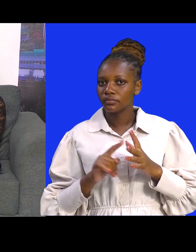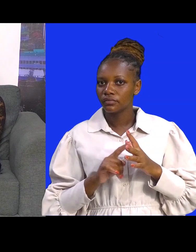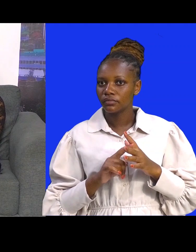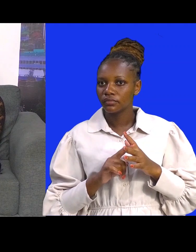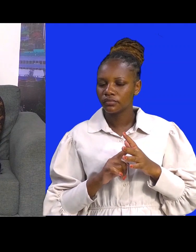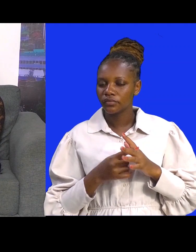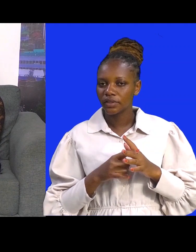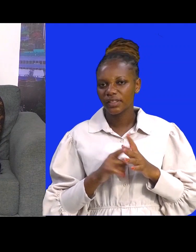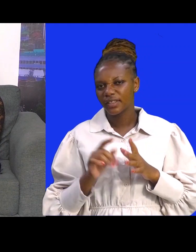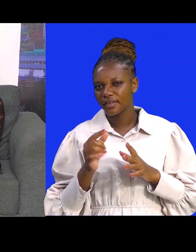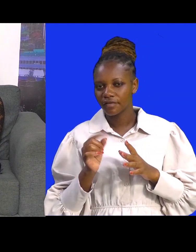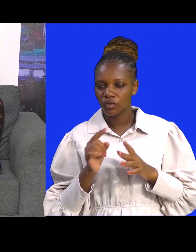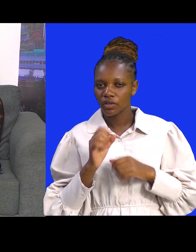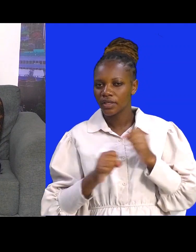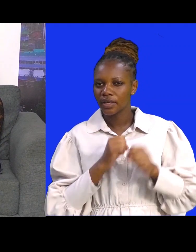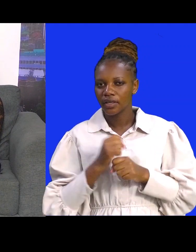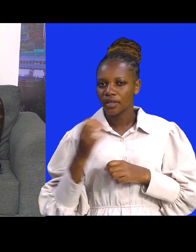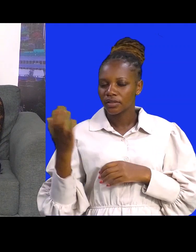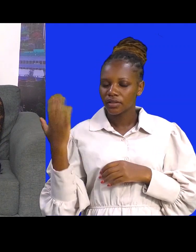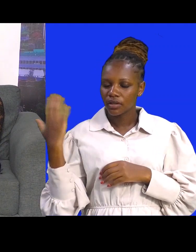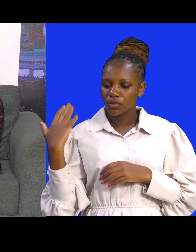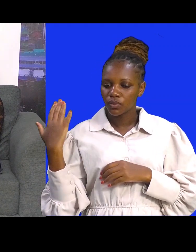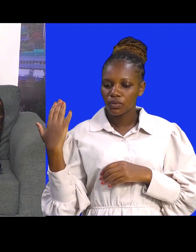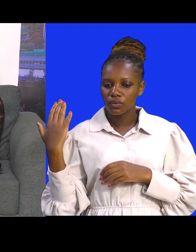It started like I think 12 years ago,